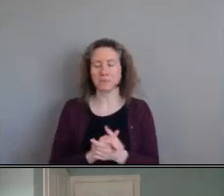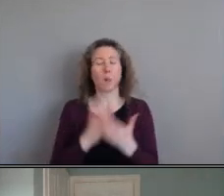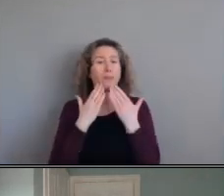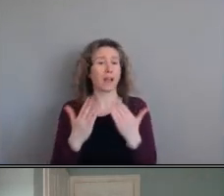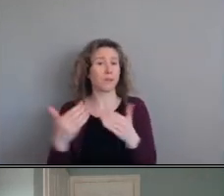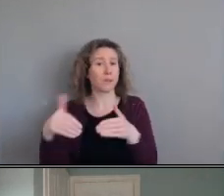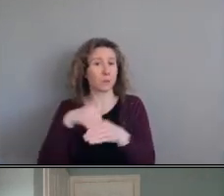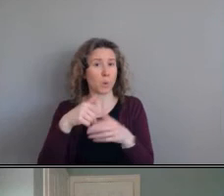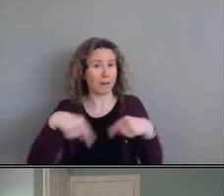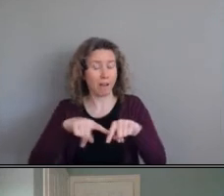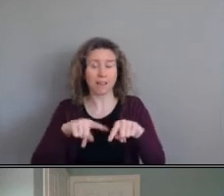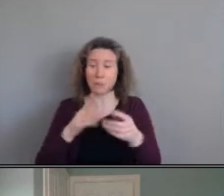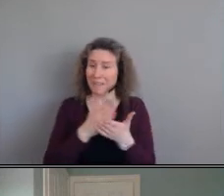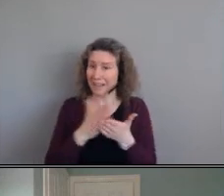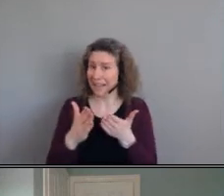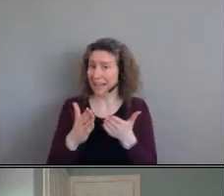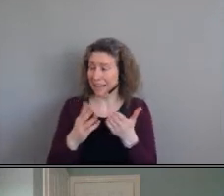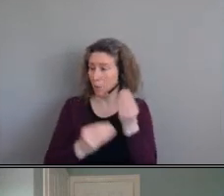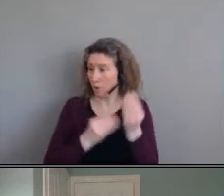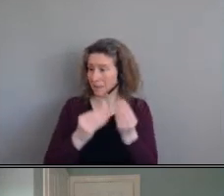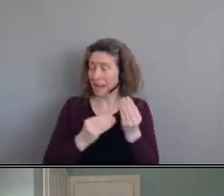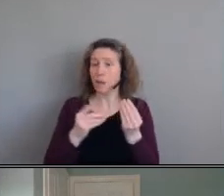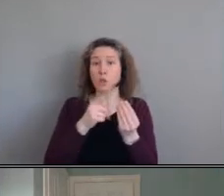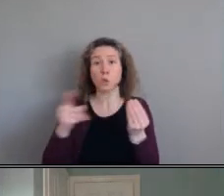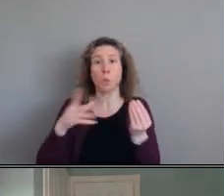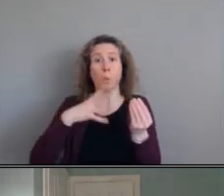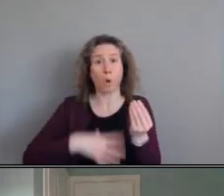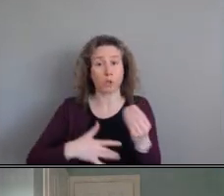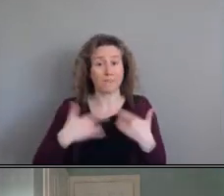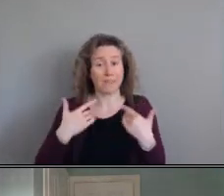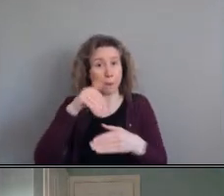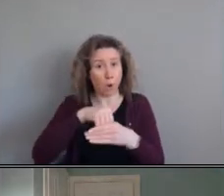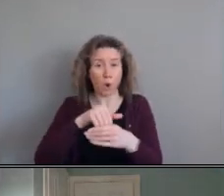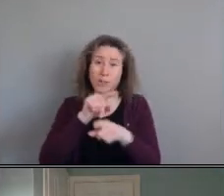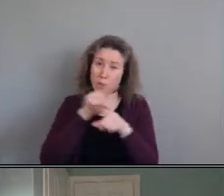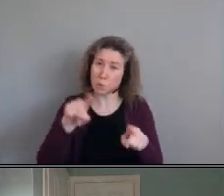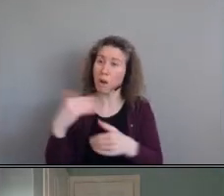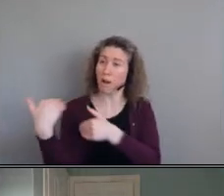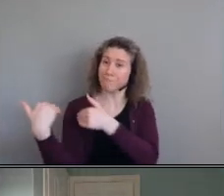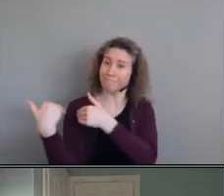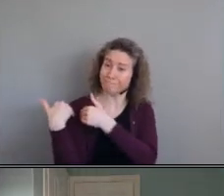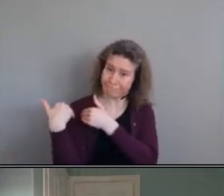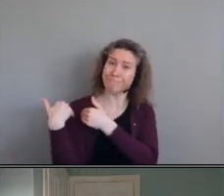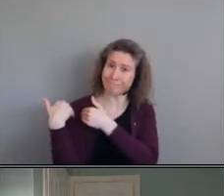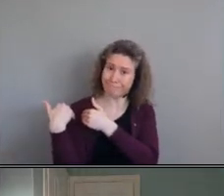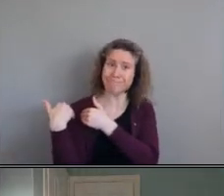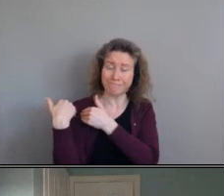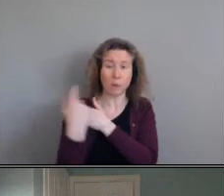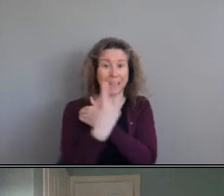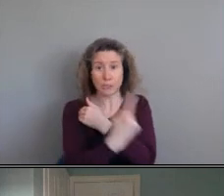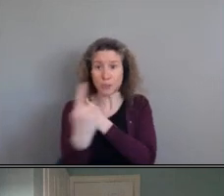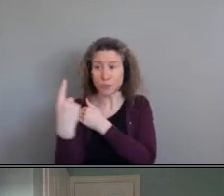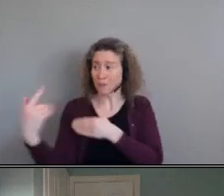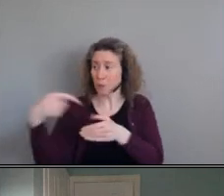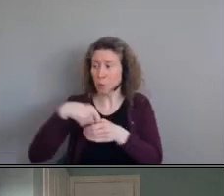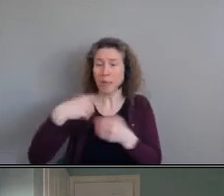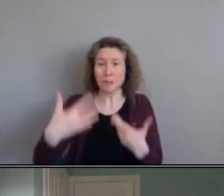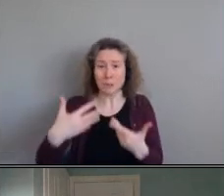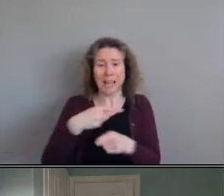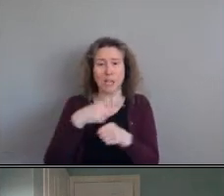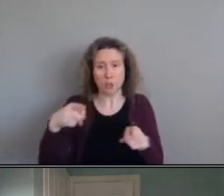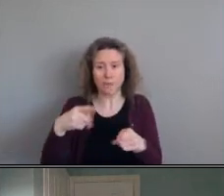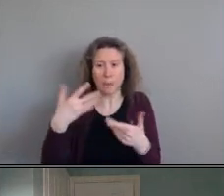is if you want to feel like you belong, then a lot of the onus is on you to take those steps. And everybody who's joined us today, I think, has